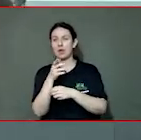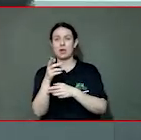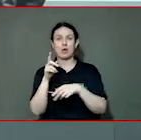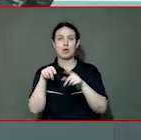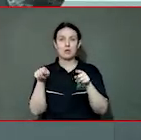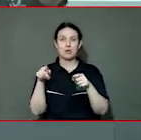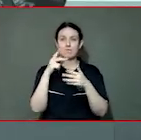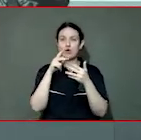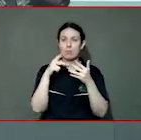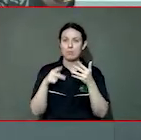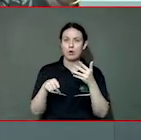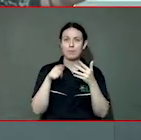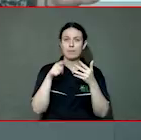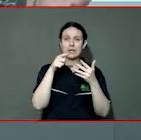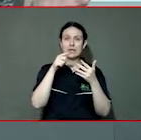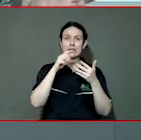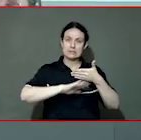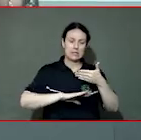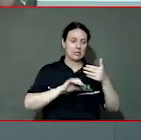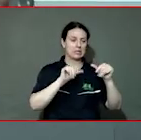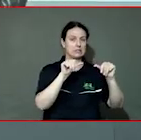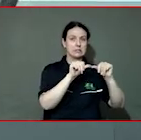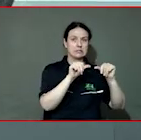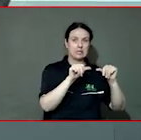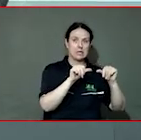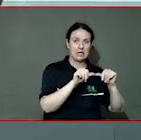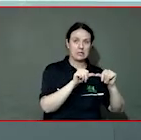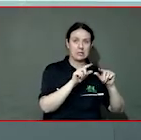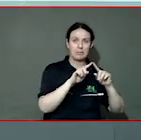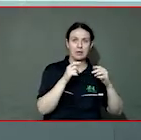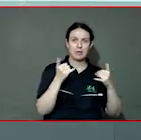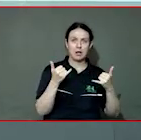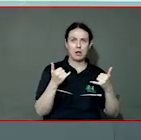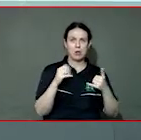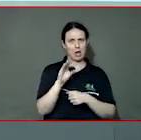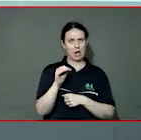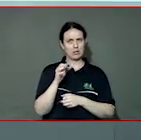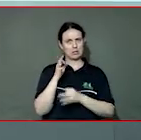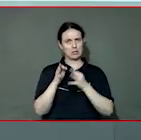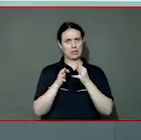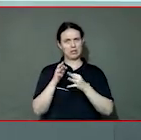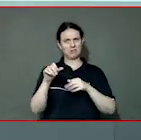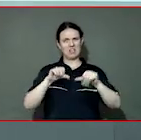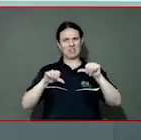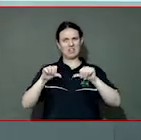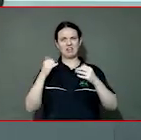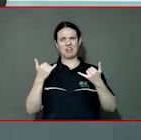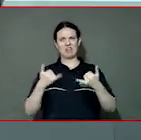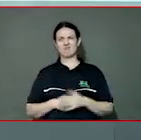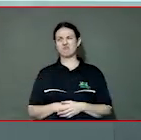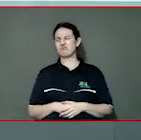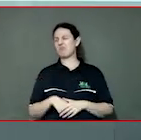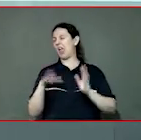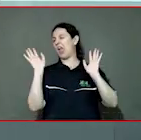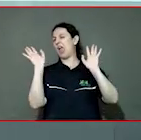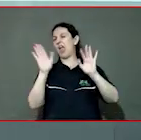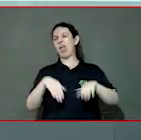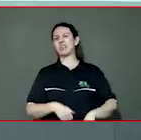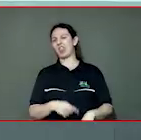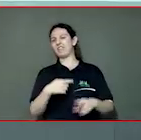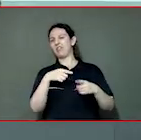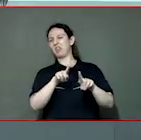this screen, this what. But now you have to explain science. Now you say, no, what? They will know what's going